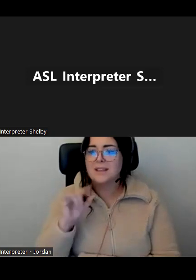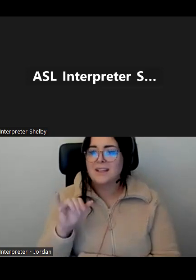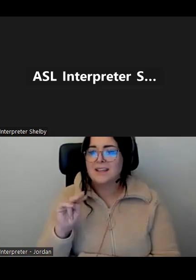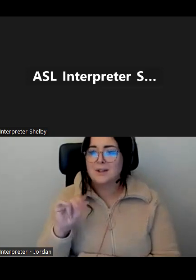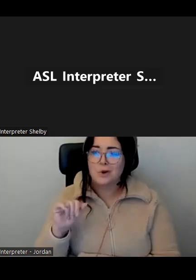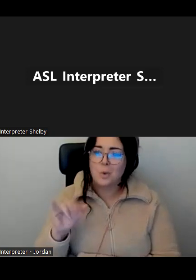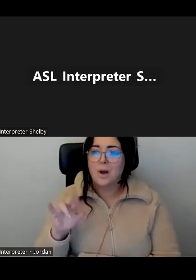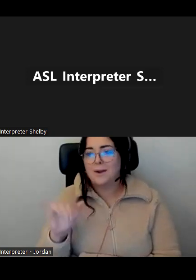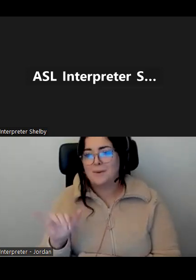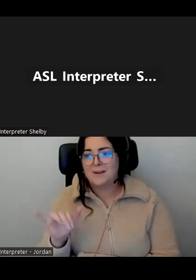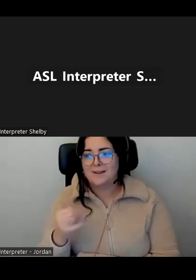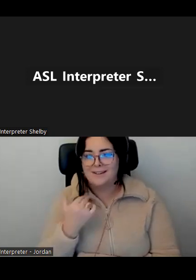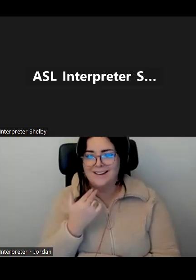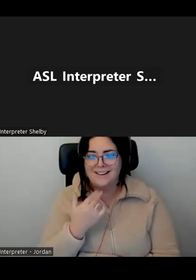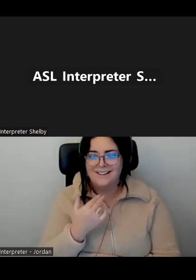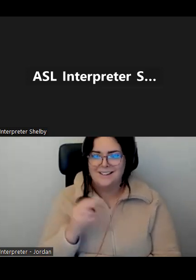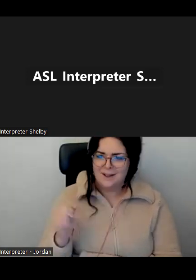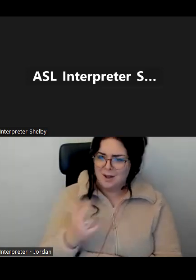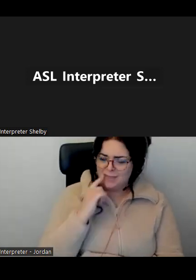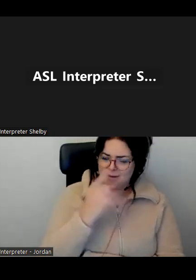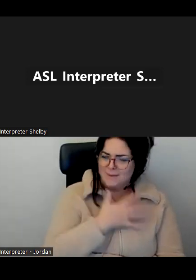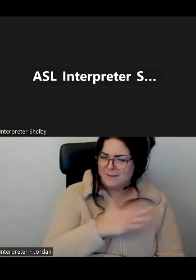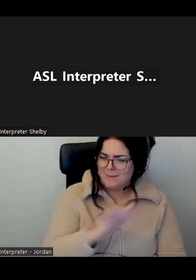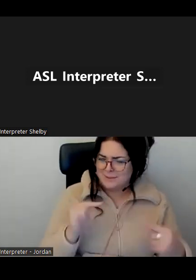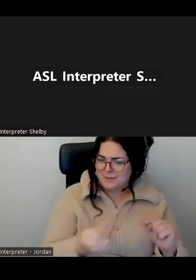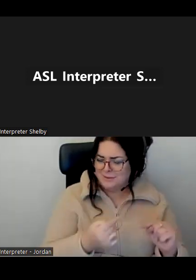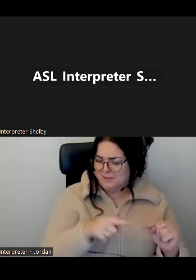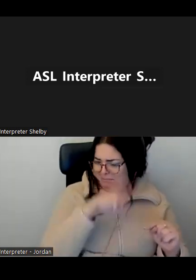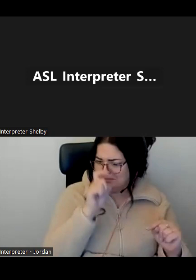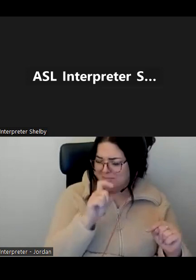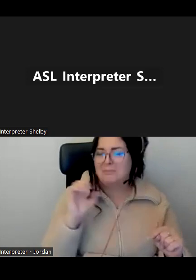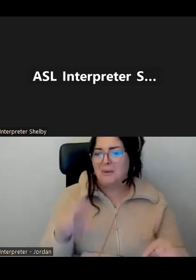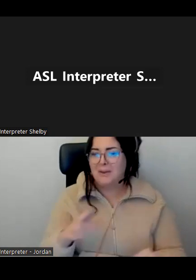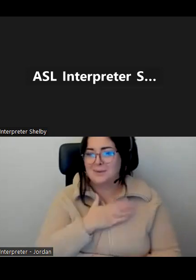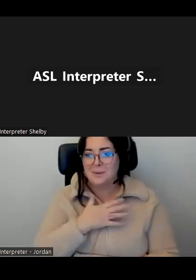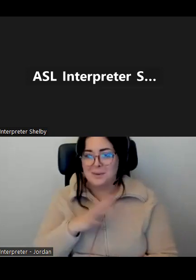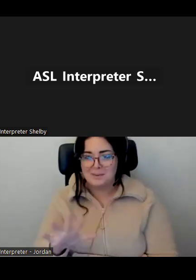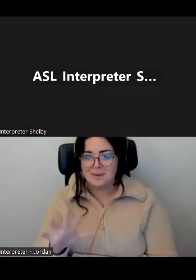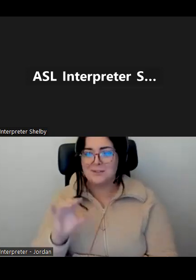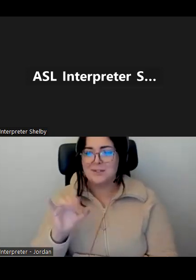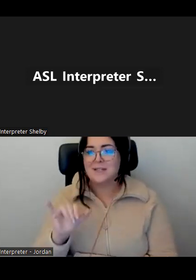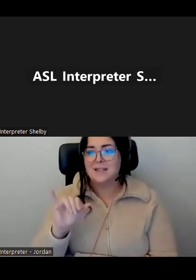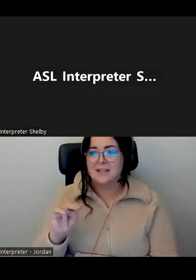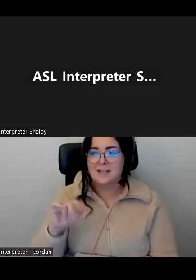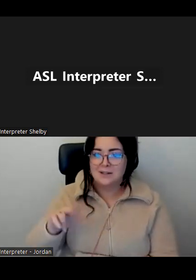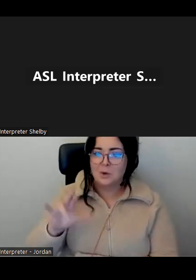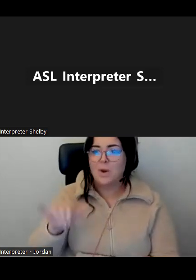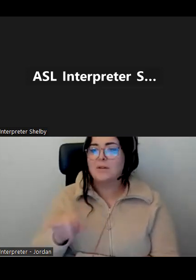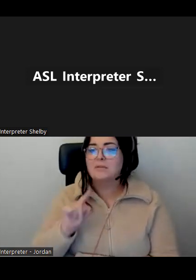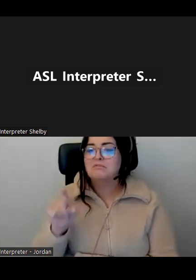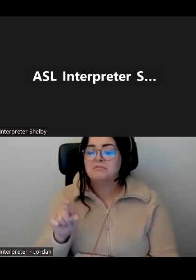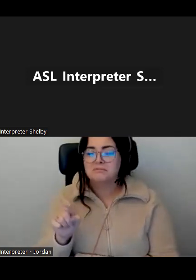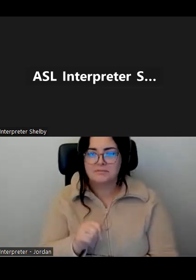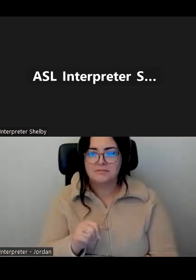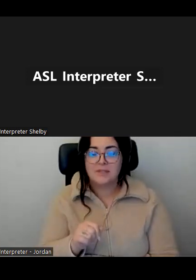sorry. Okay, I was like, compassionate injury, what's that? And even about addiction, he's written a lot